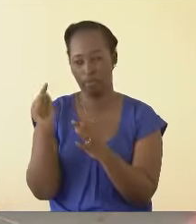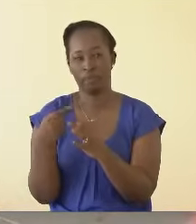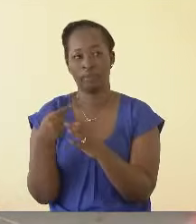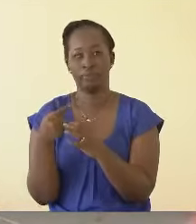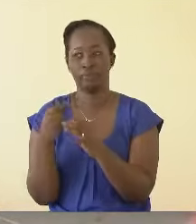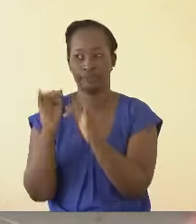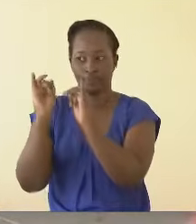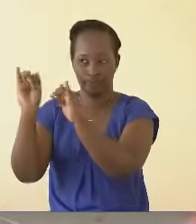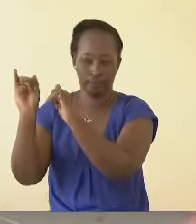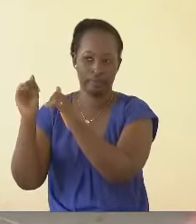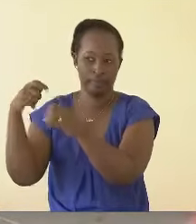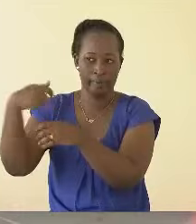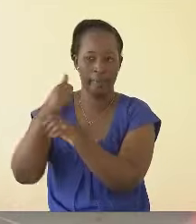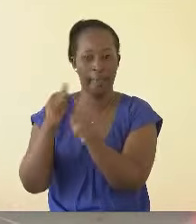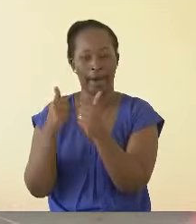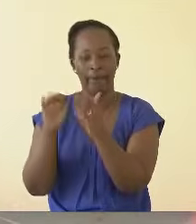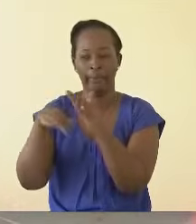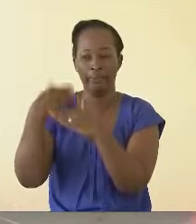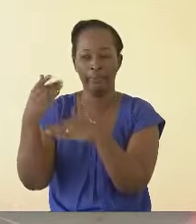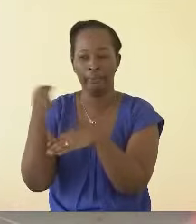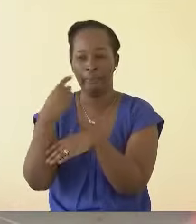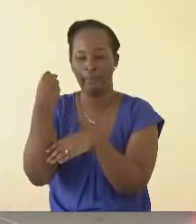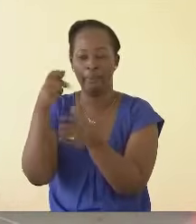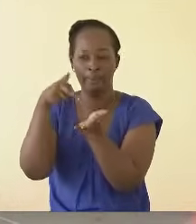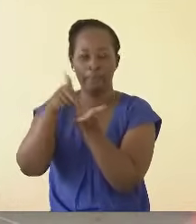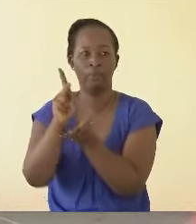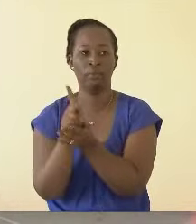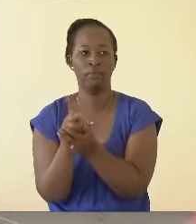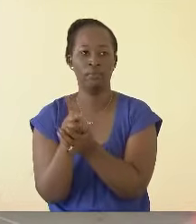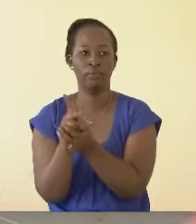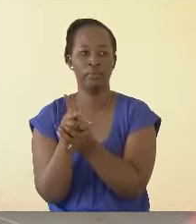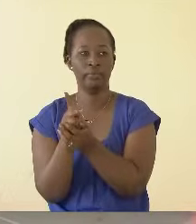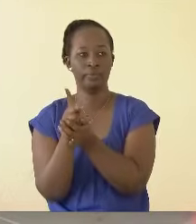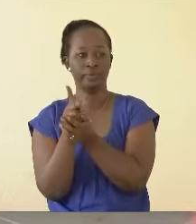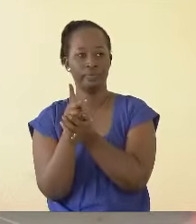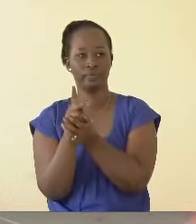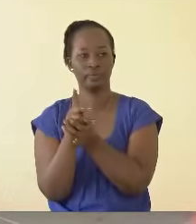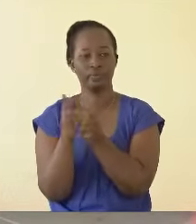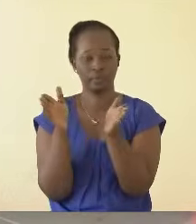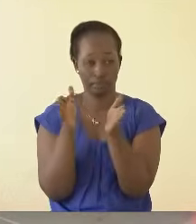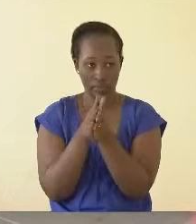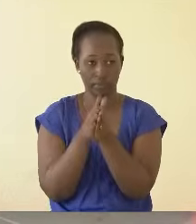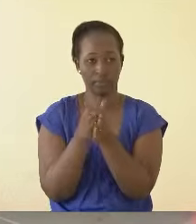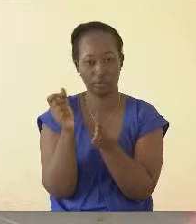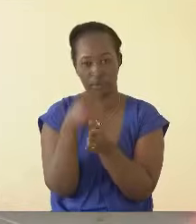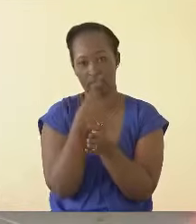credit, but the payment was received in the following month, which is June,